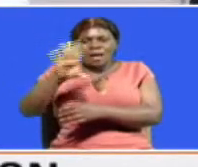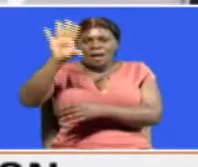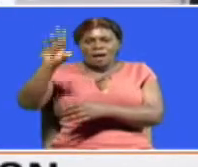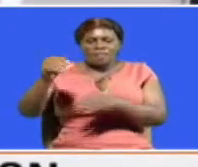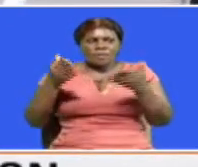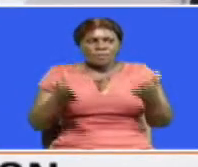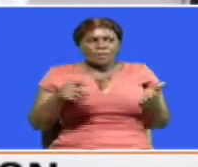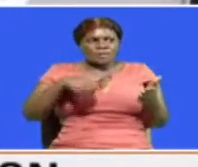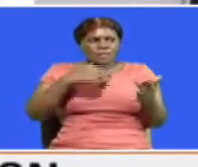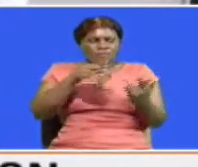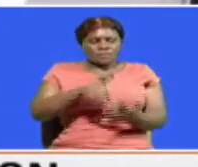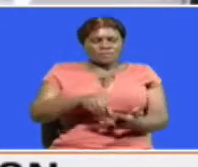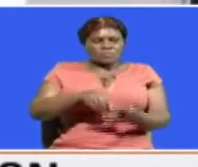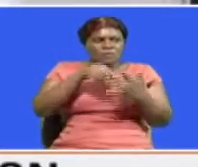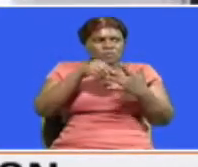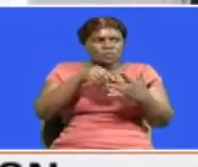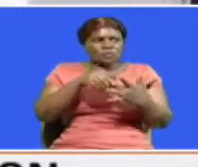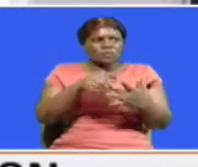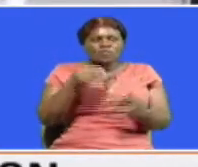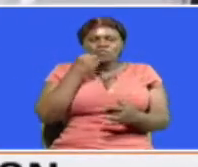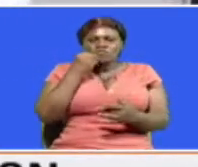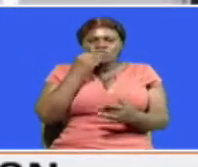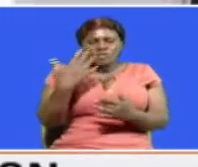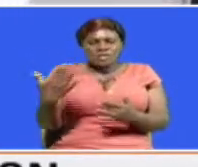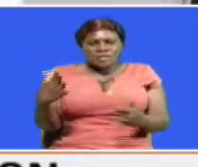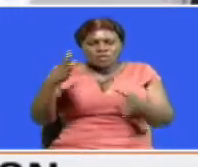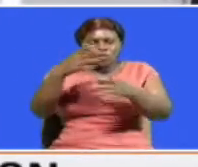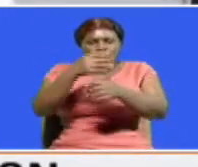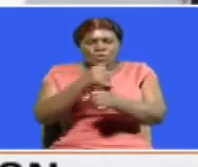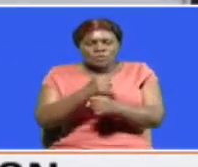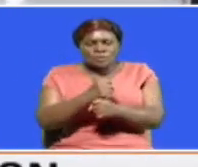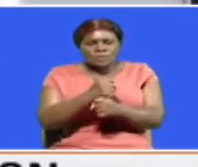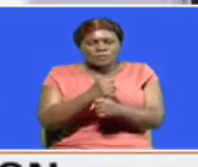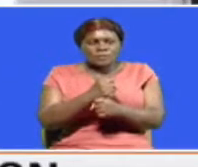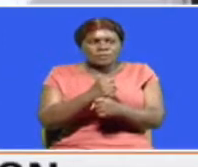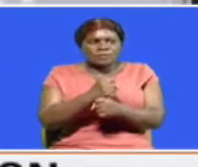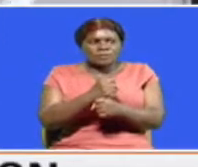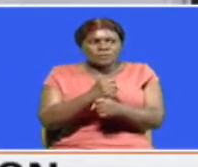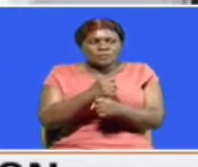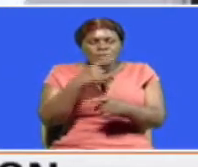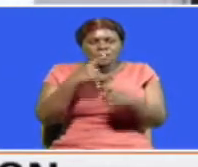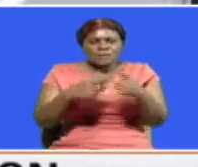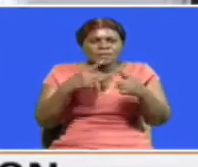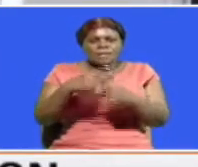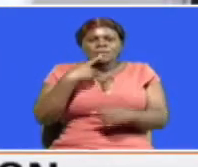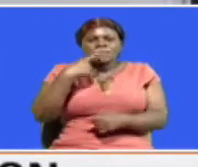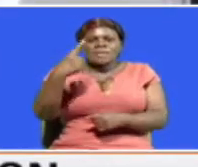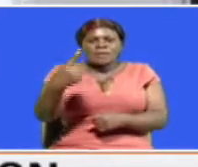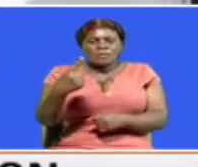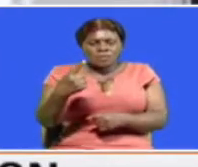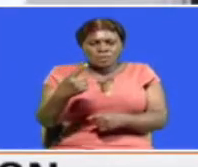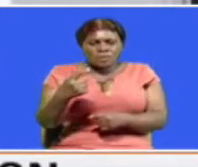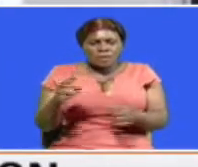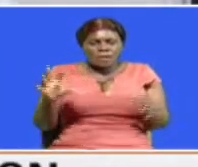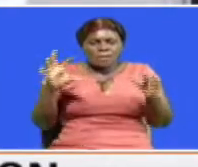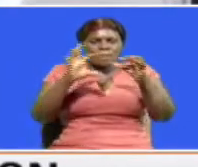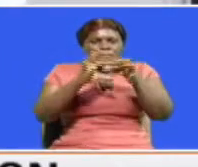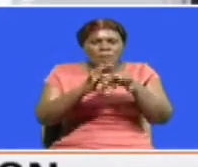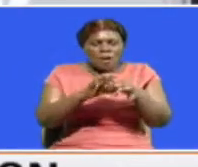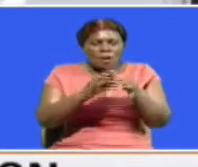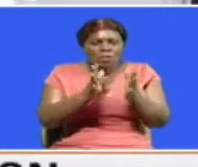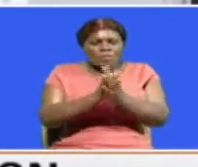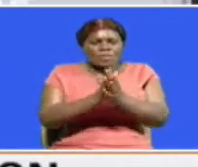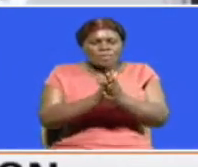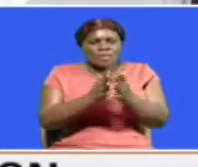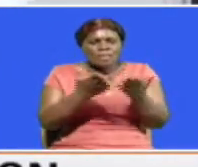We specialize in bakery equipment, a company that's been around for around 100 years and has been in the bakery business all